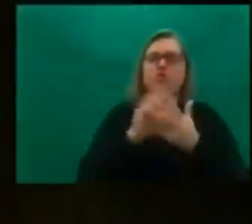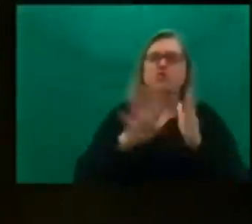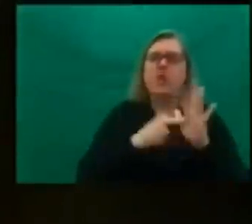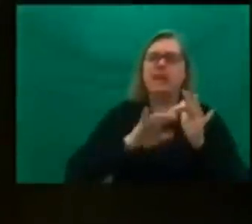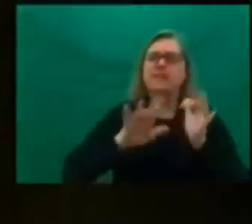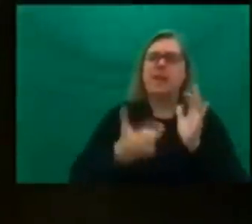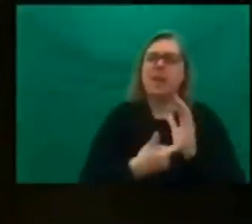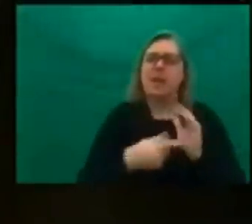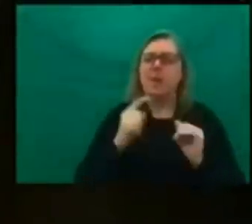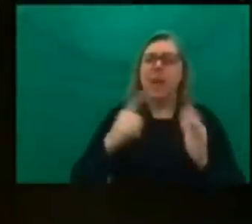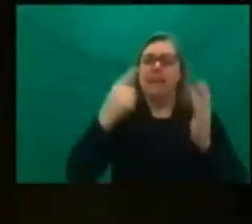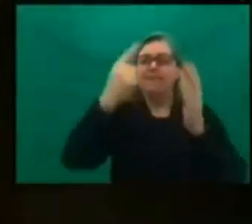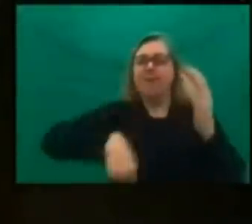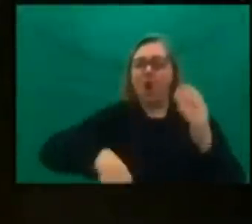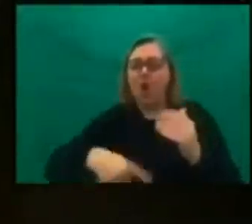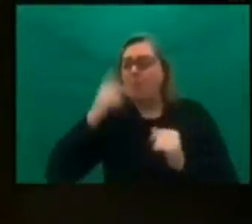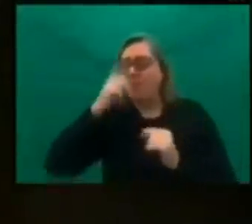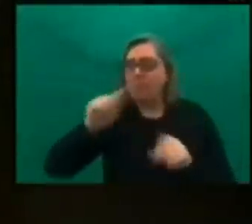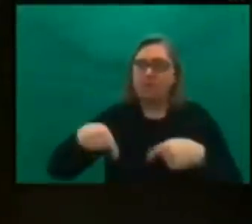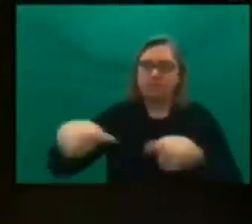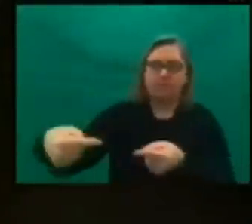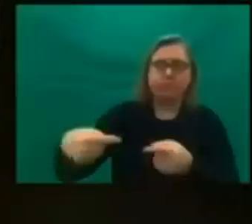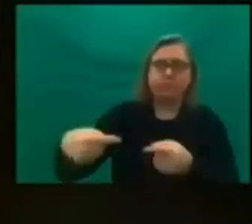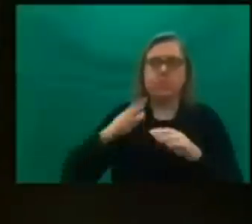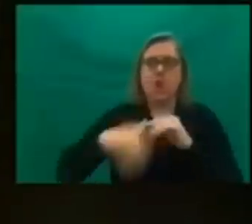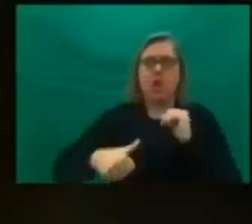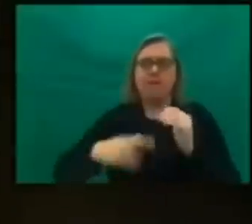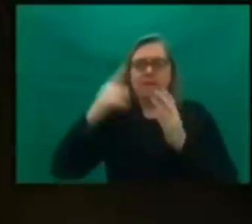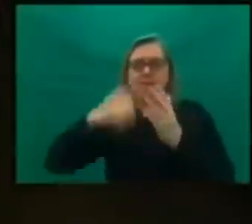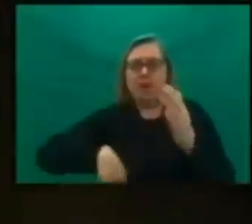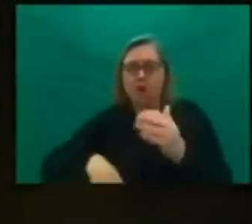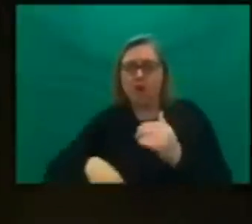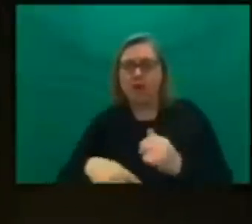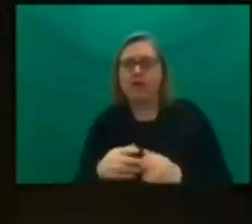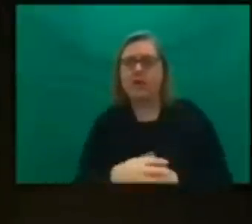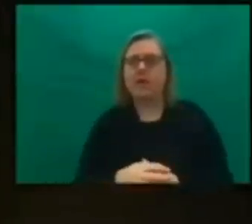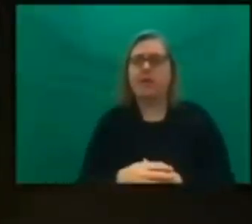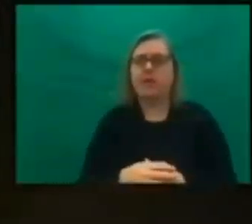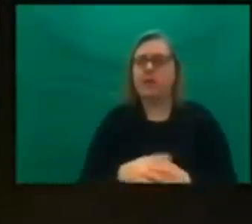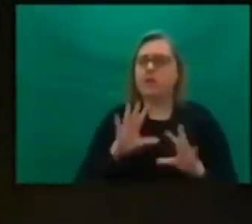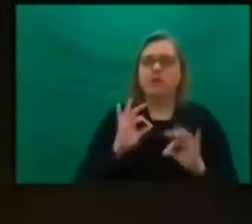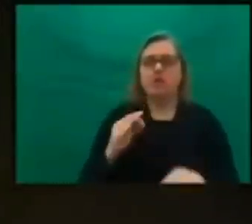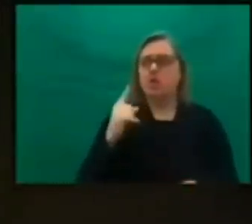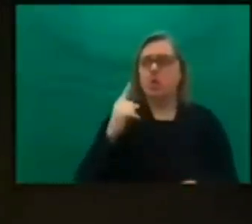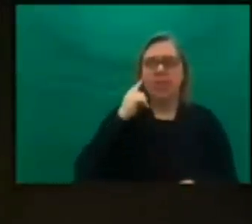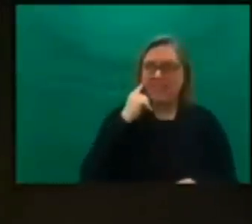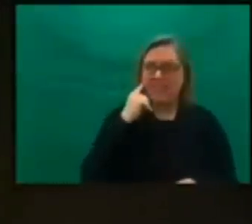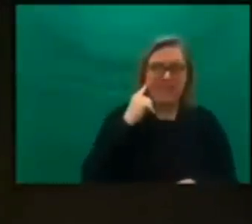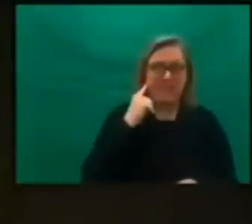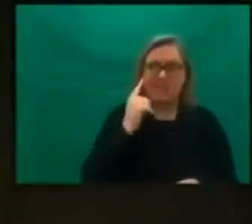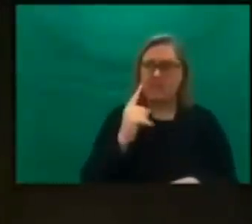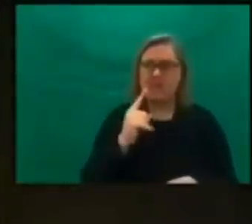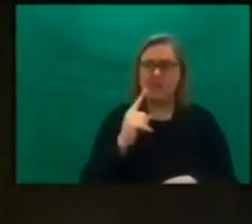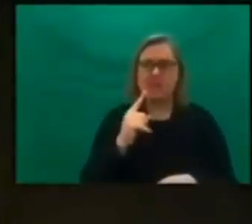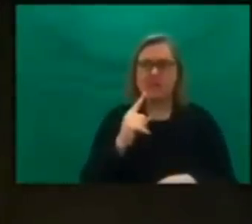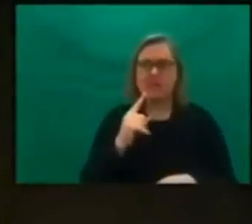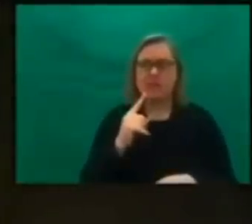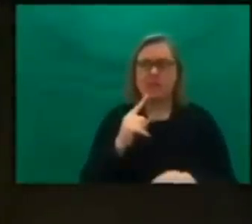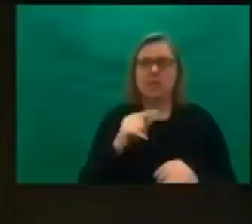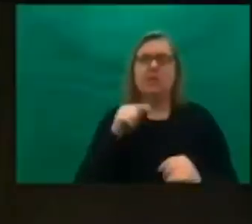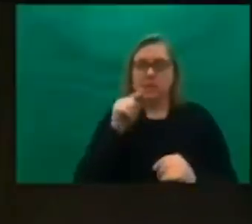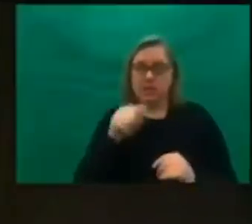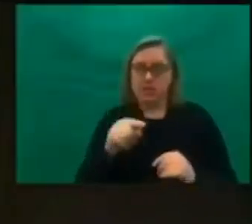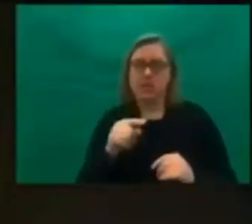fines and people challenging those fines, I don't believe there's definitely a